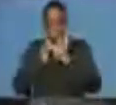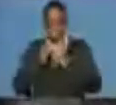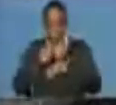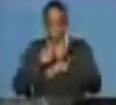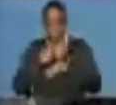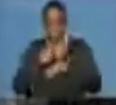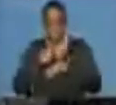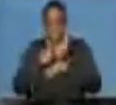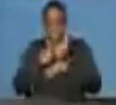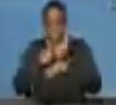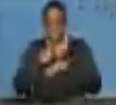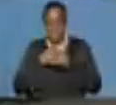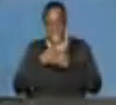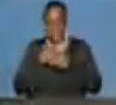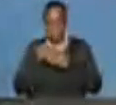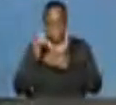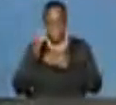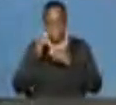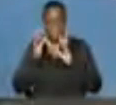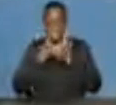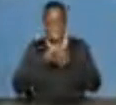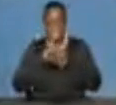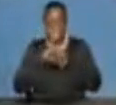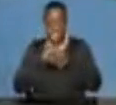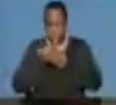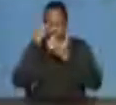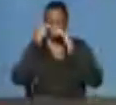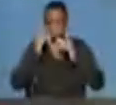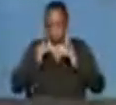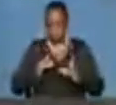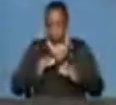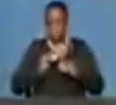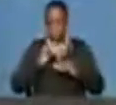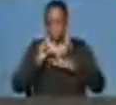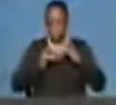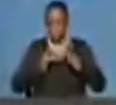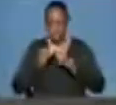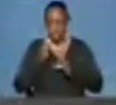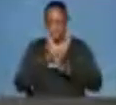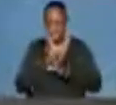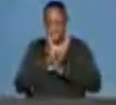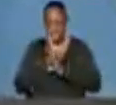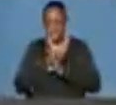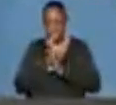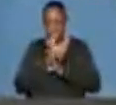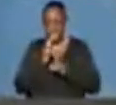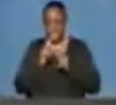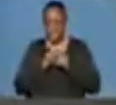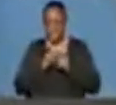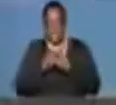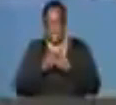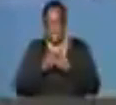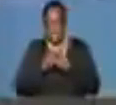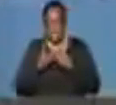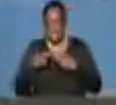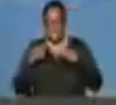few public town hall meetings where we would discuss in depth transformation of our busing sector, and then from there they will